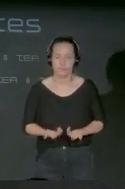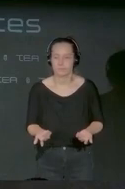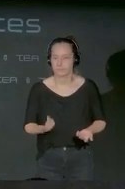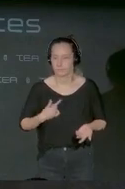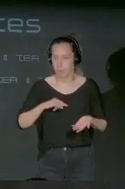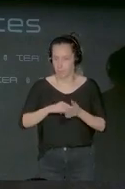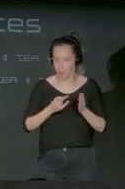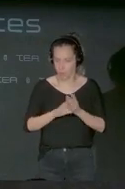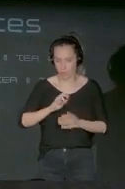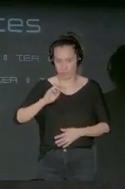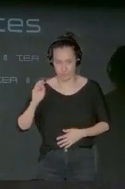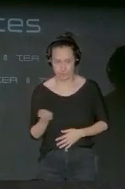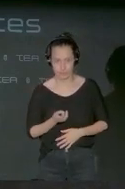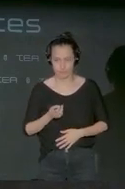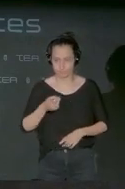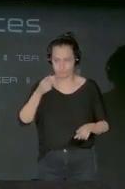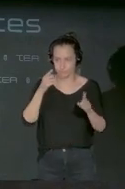risky but have